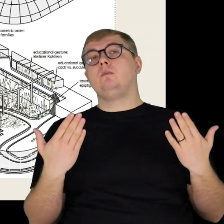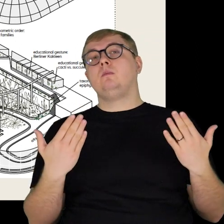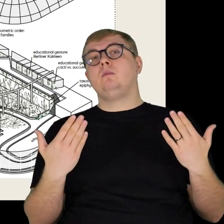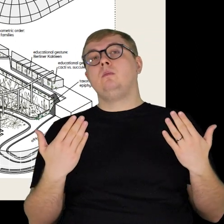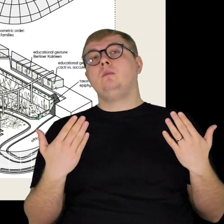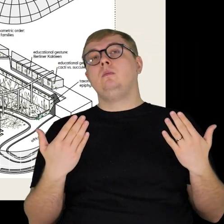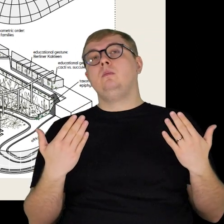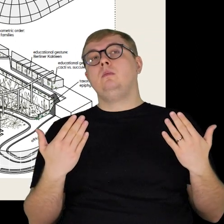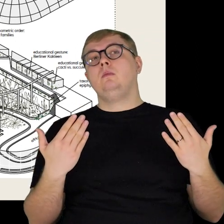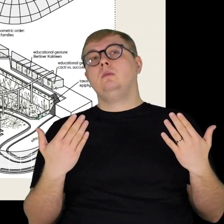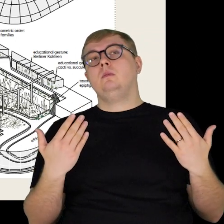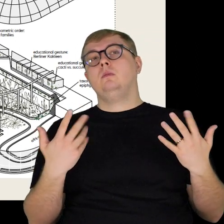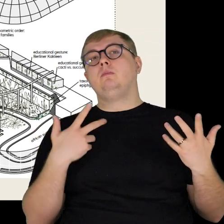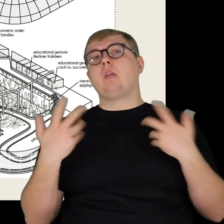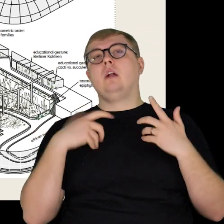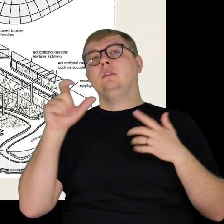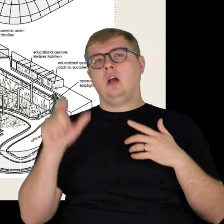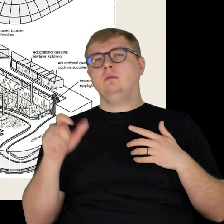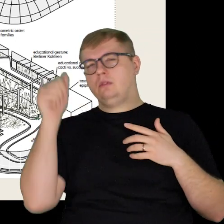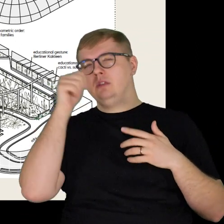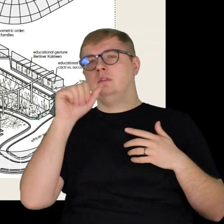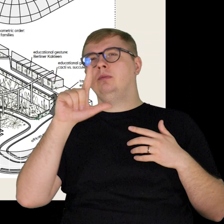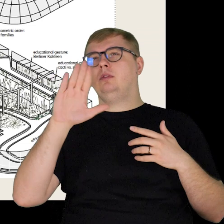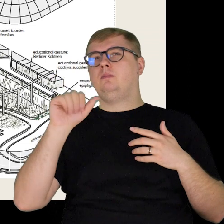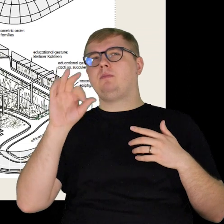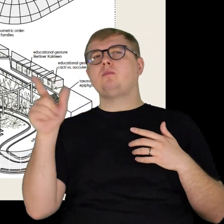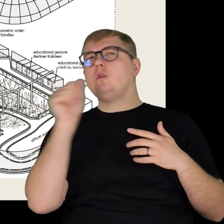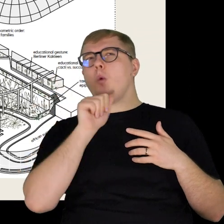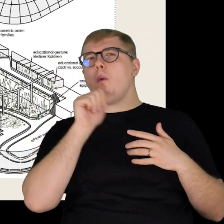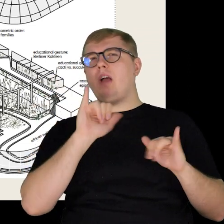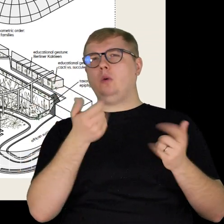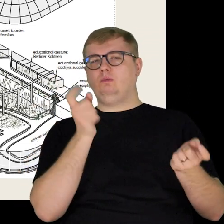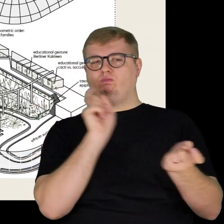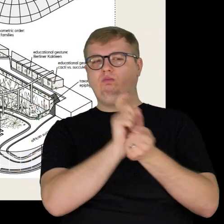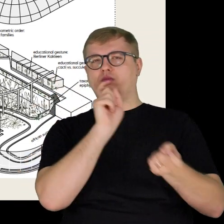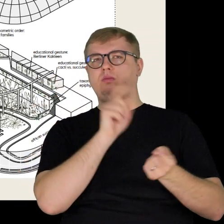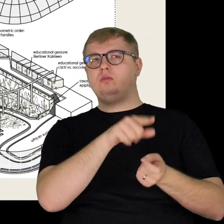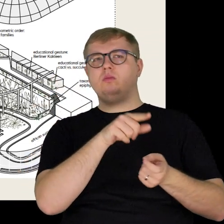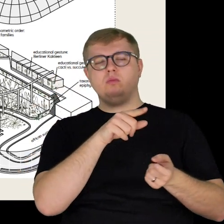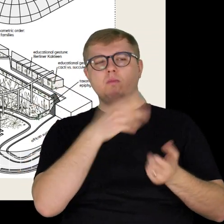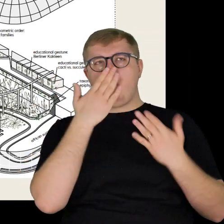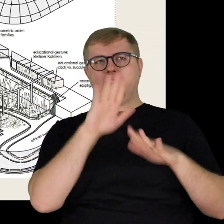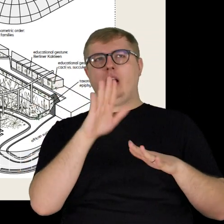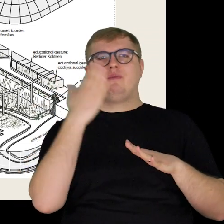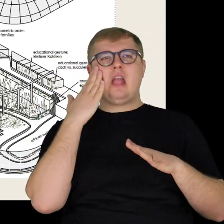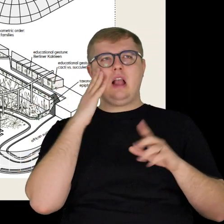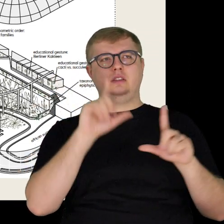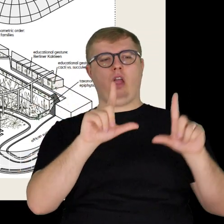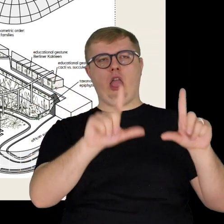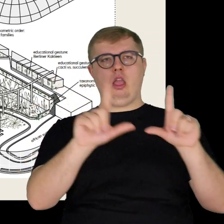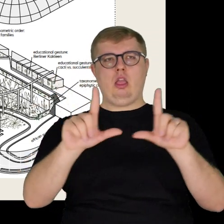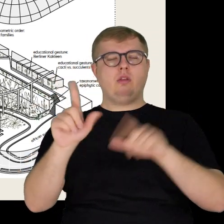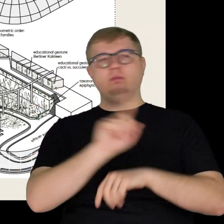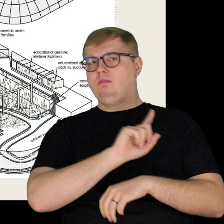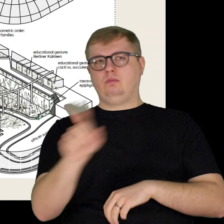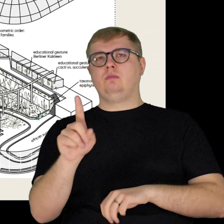named Maria-Teresa Albas tried to kind of question this form of presenting knowledge, and even this way of organizing the names and